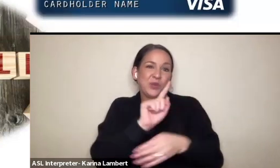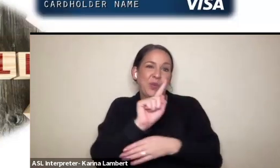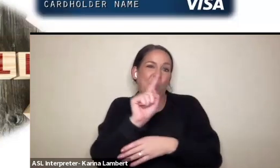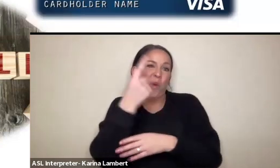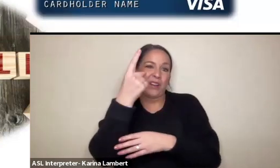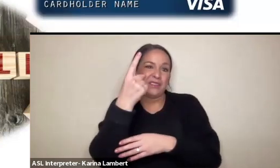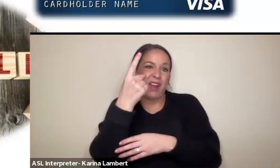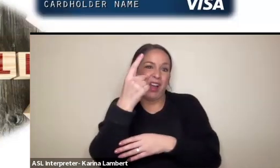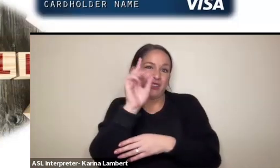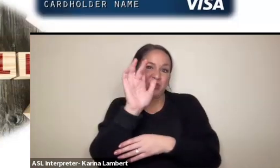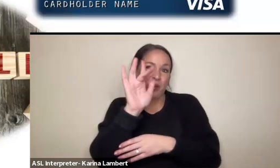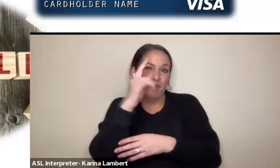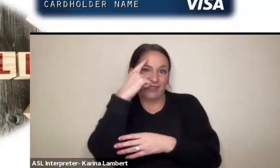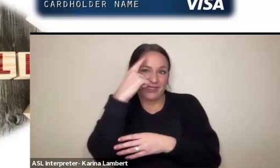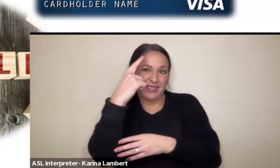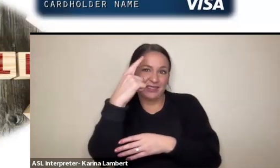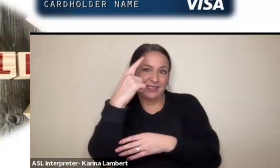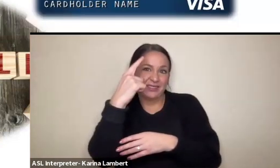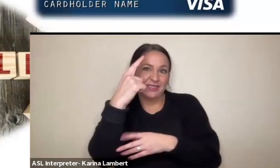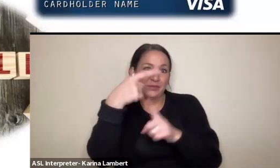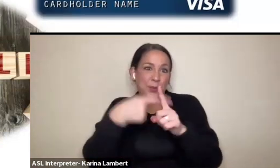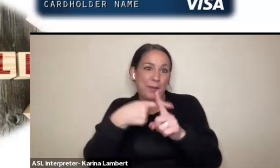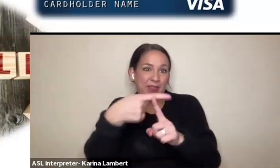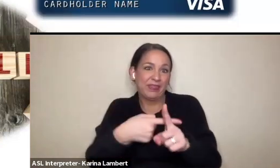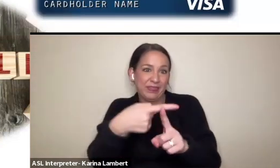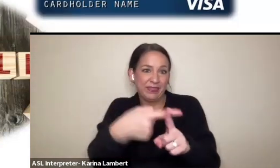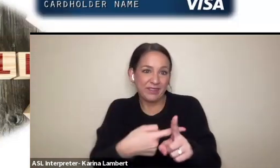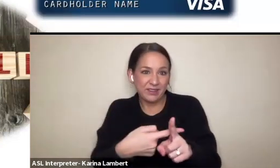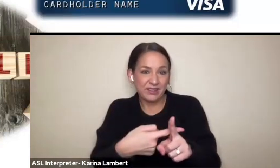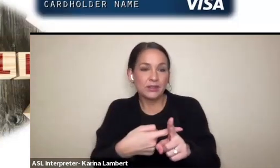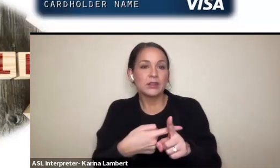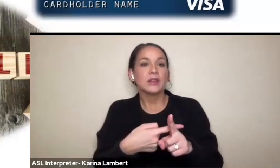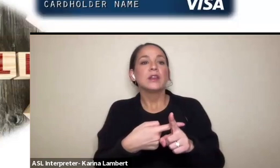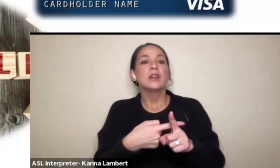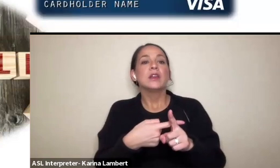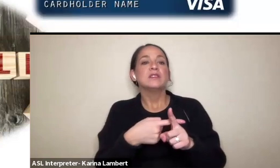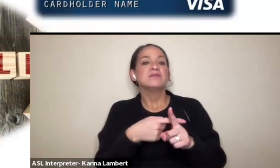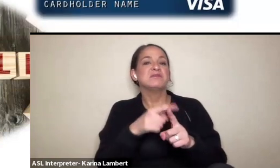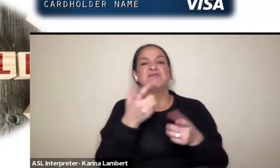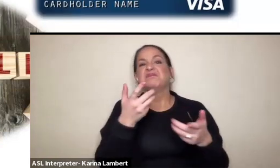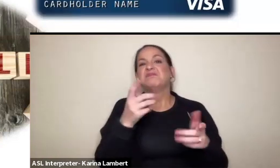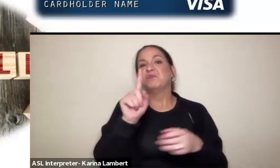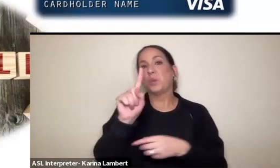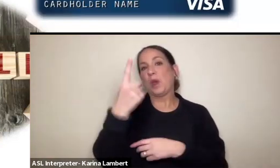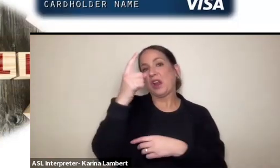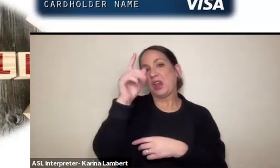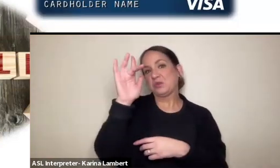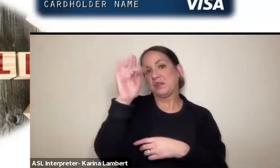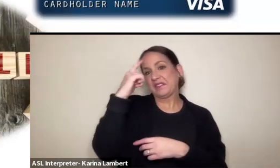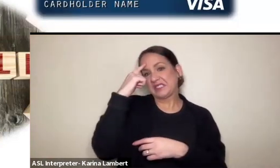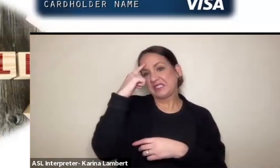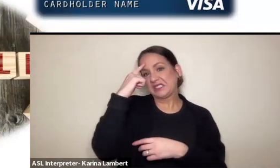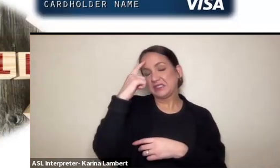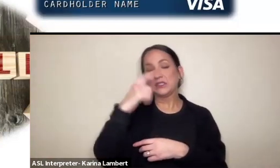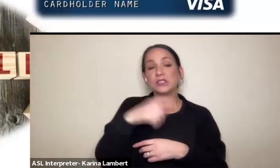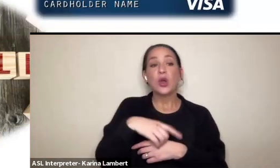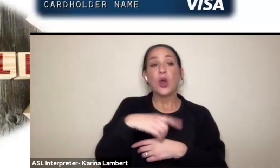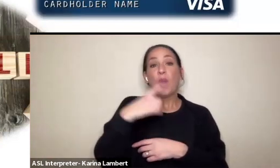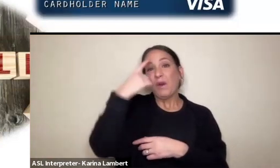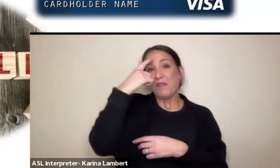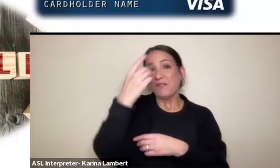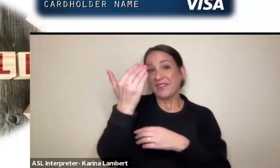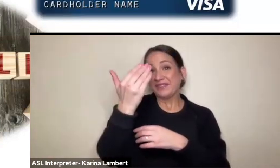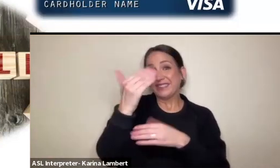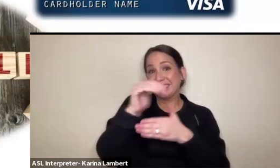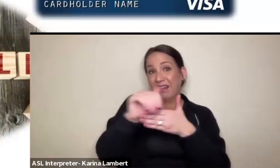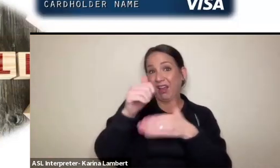account the card 50 times in a month or not at all, it's $1.25. So for $15 a year, it was